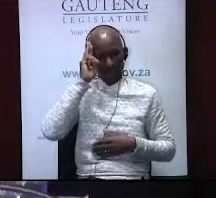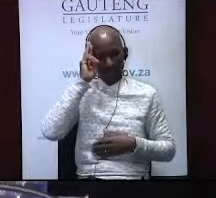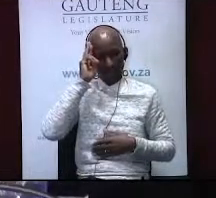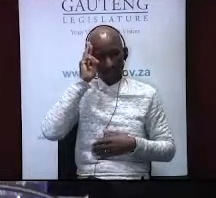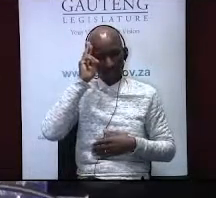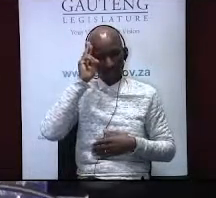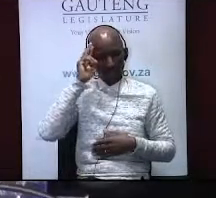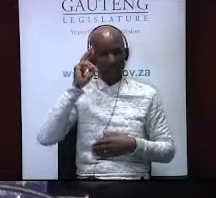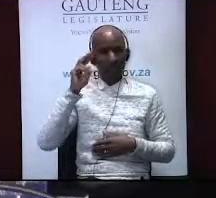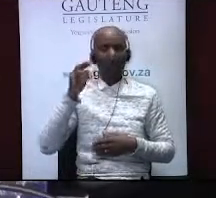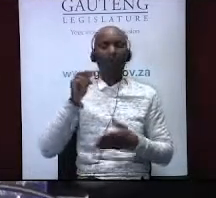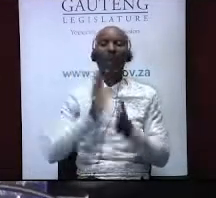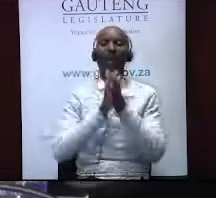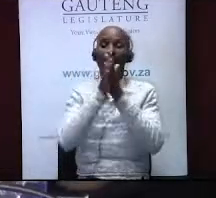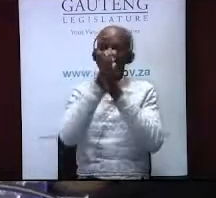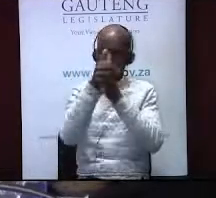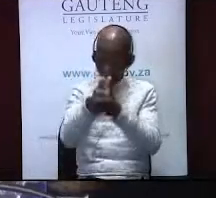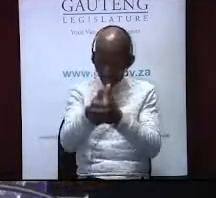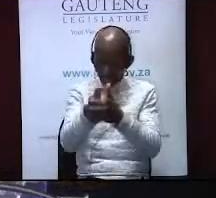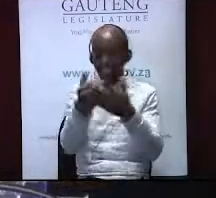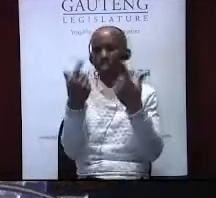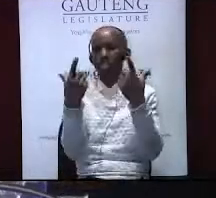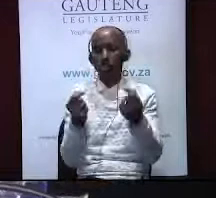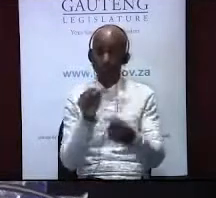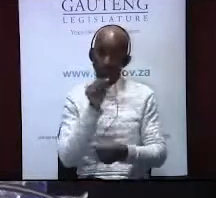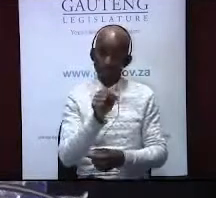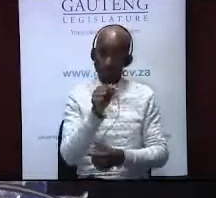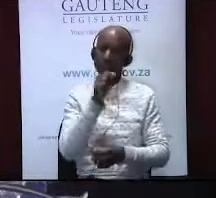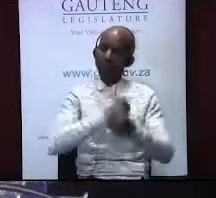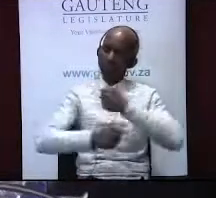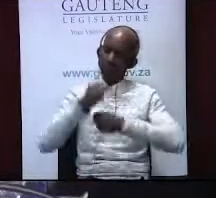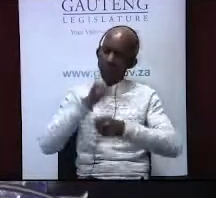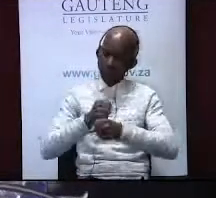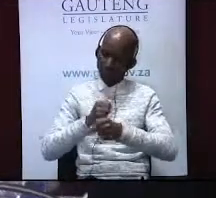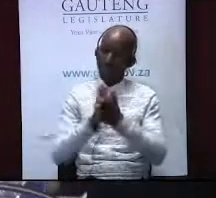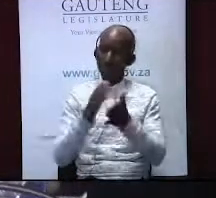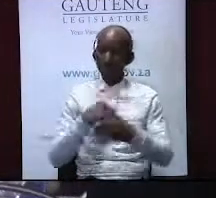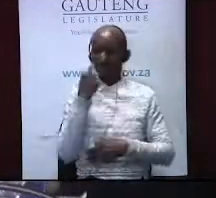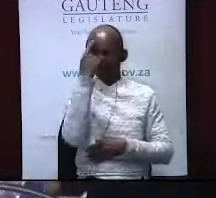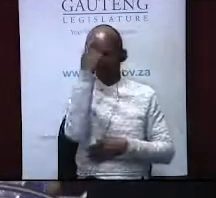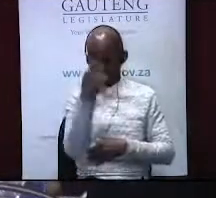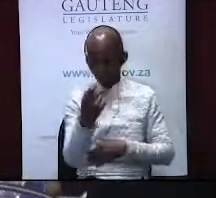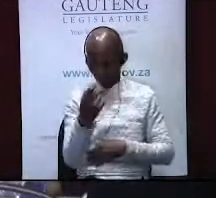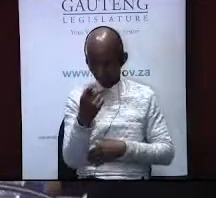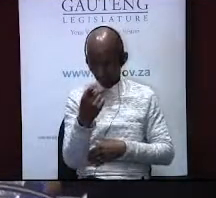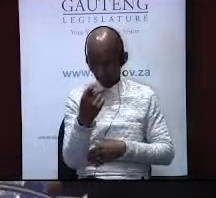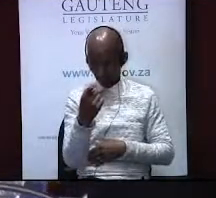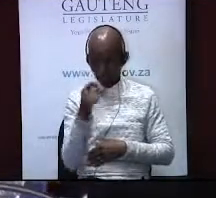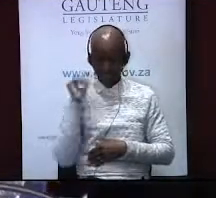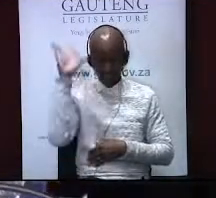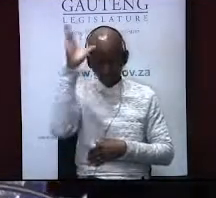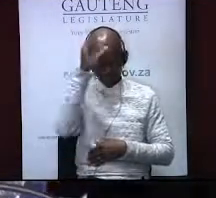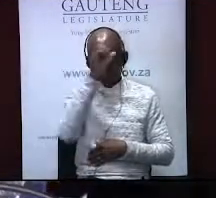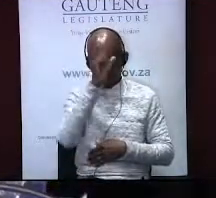our forerunners did those years. And I believe that as